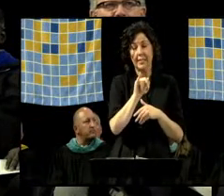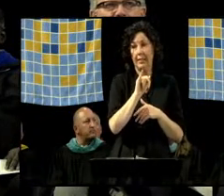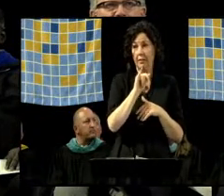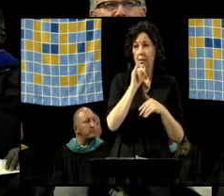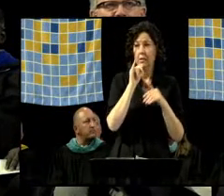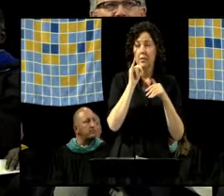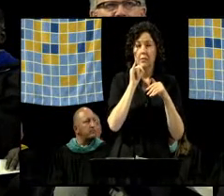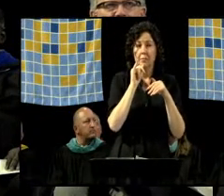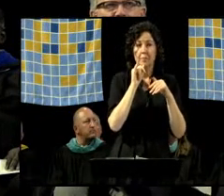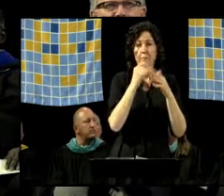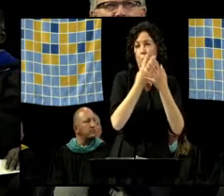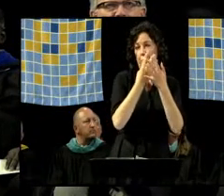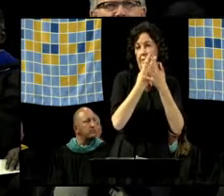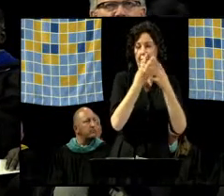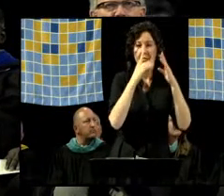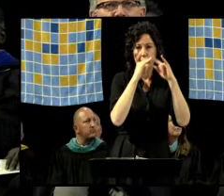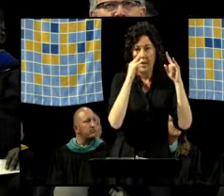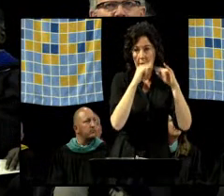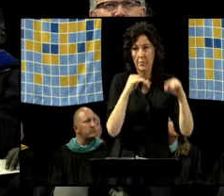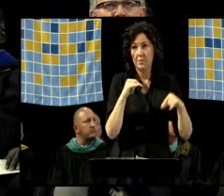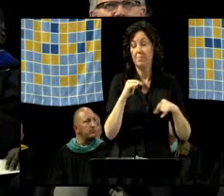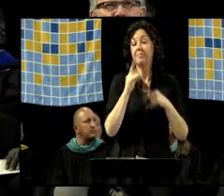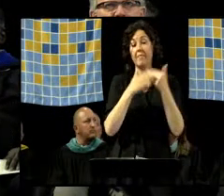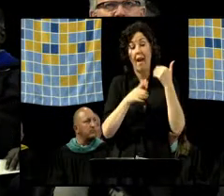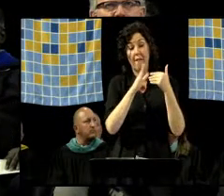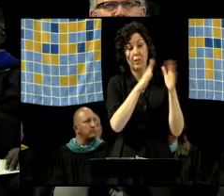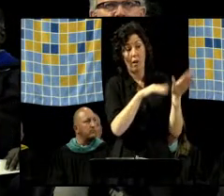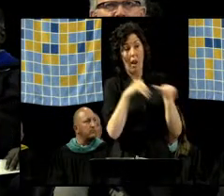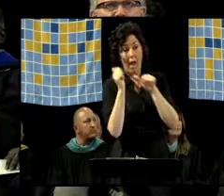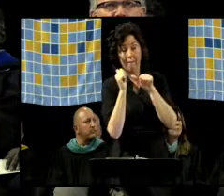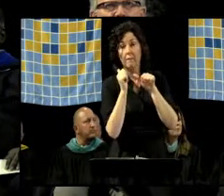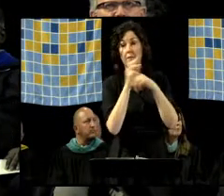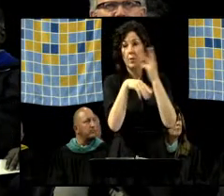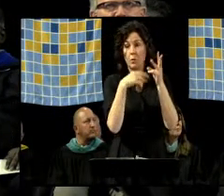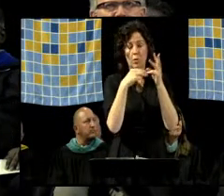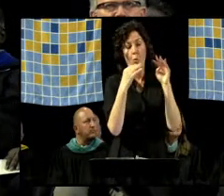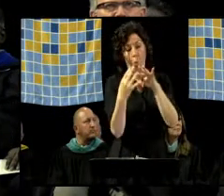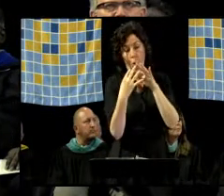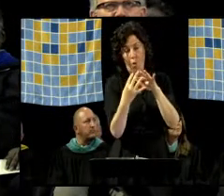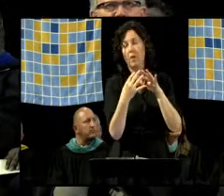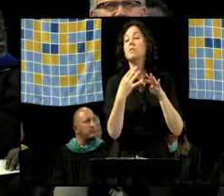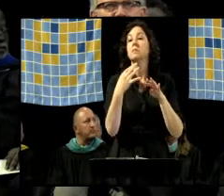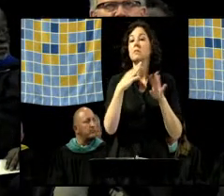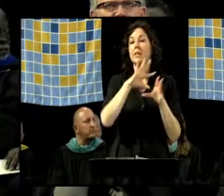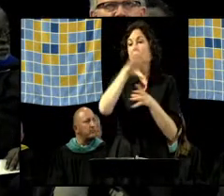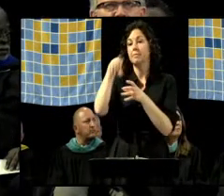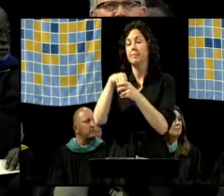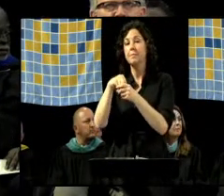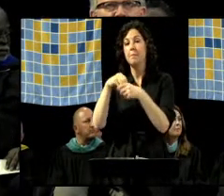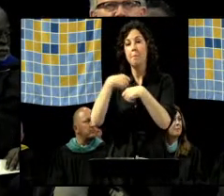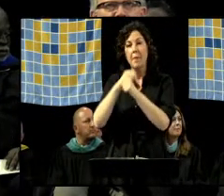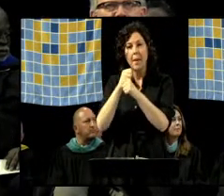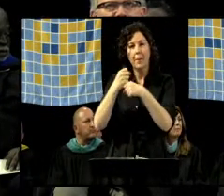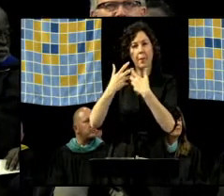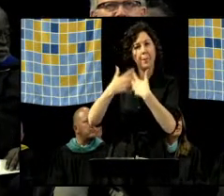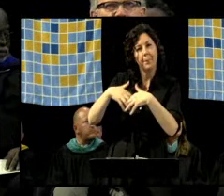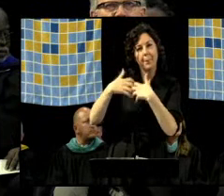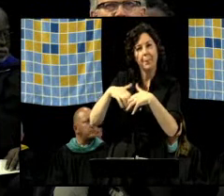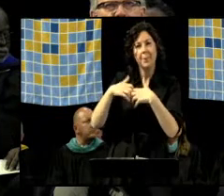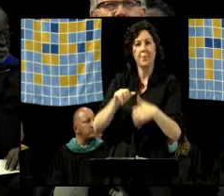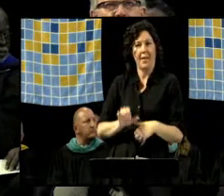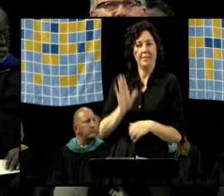for 49 years in the paper manufacturing industry. By the end of my grandfather's visitation, I left remembering one word